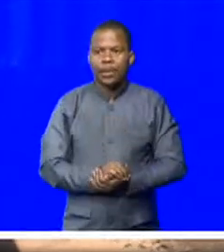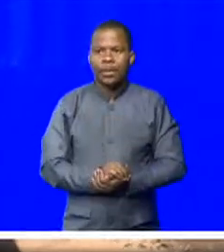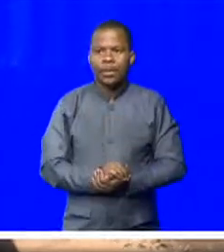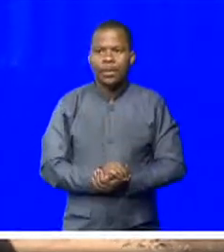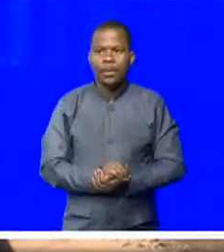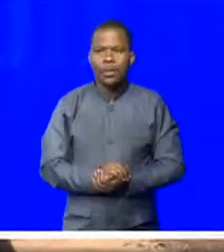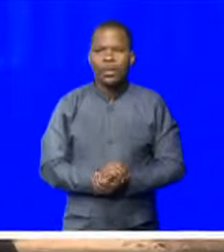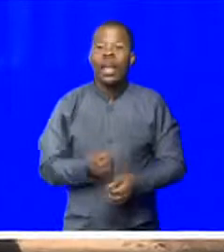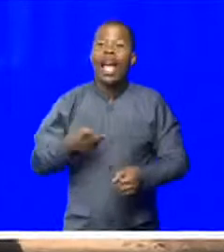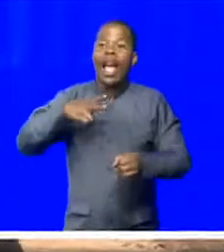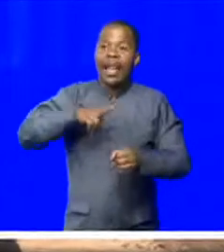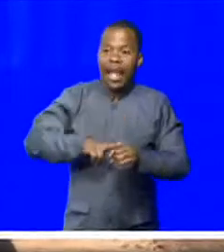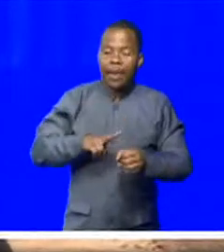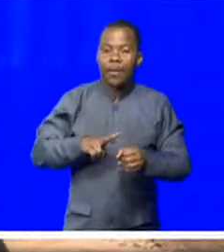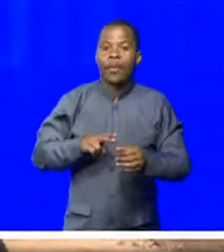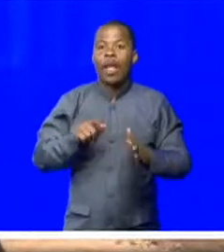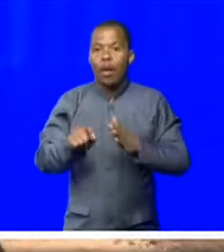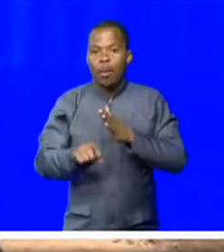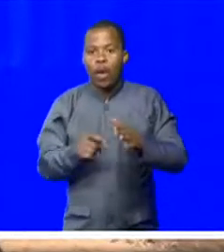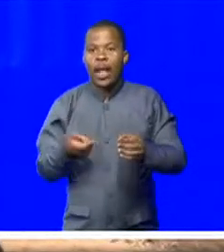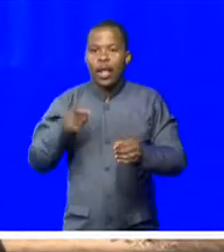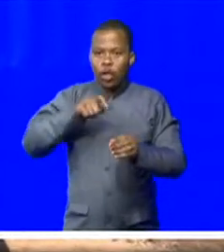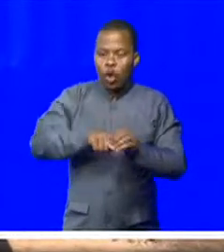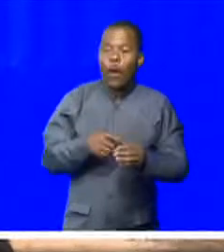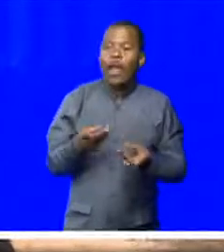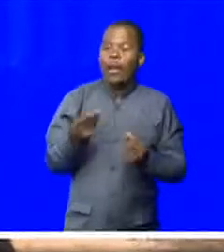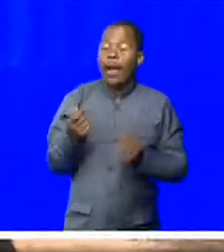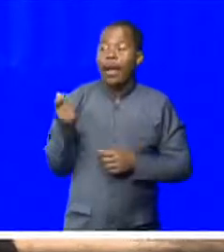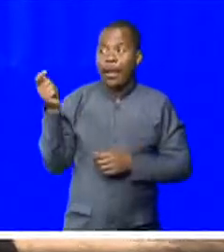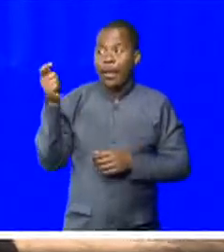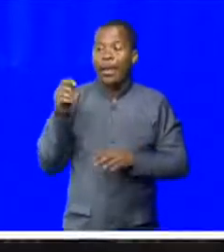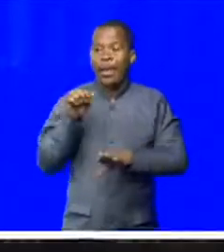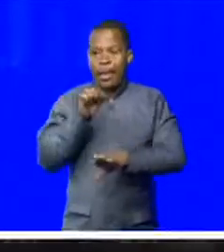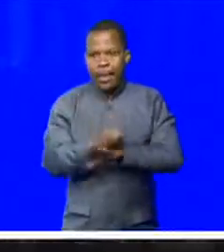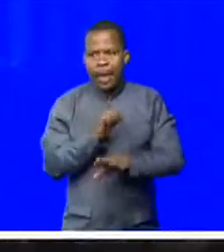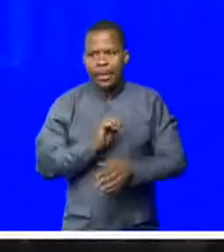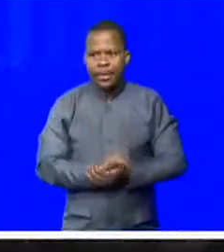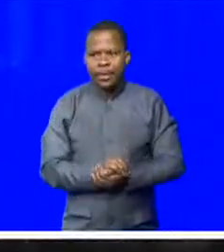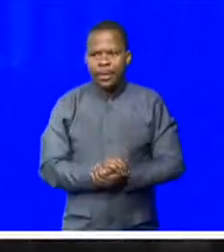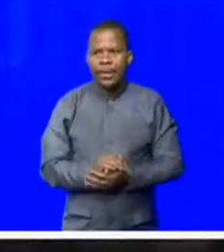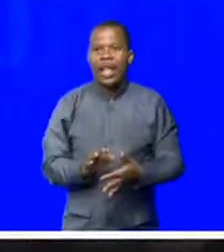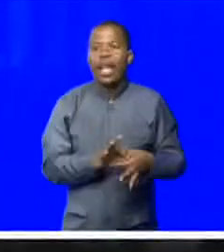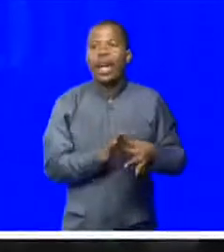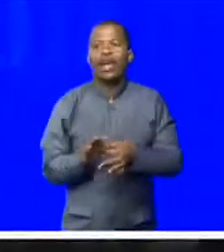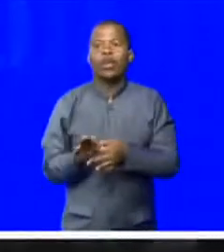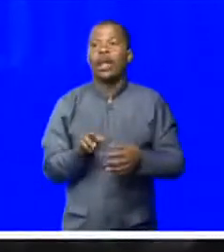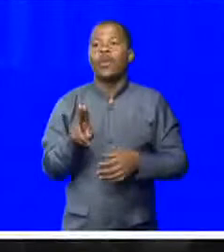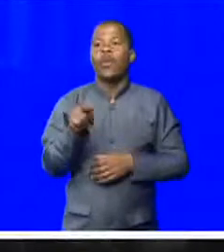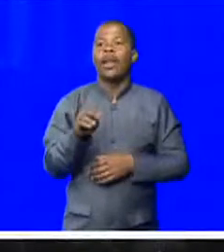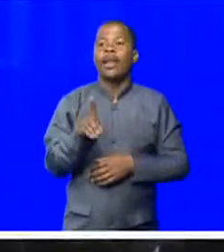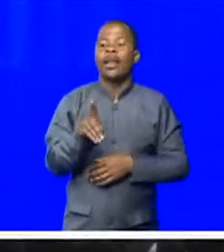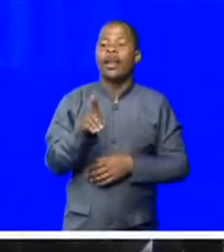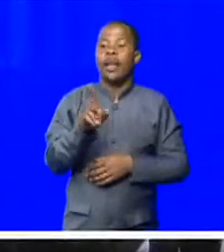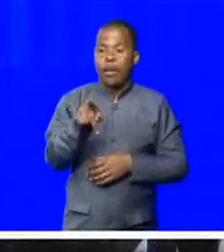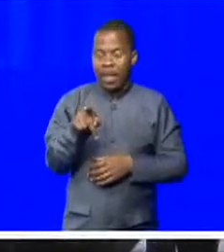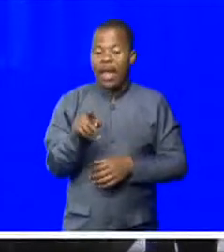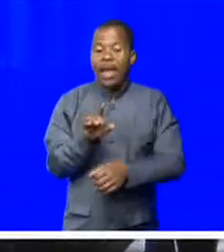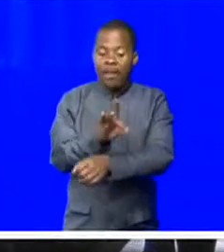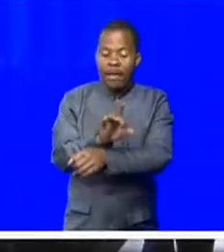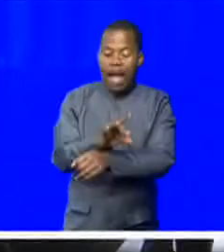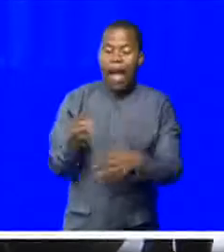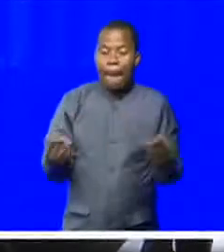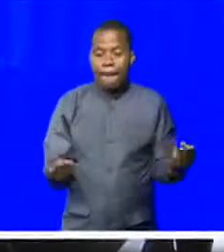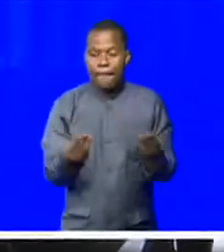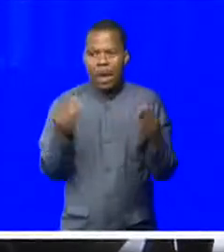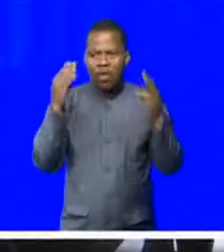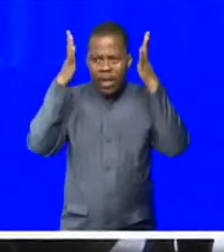kahle atibuthe angagathi ukuthi imali tochamuka kubabe kuphela. The United Nations Development Programme encourages the Amaswat to